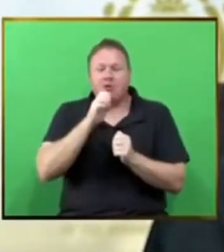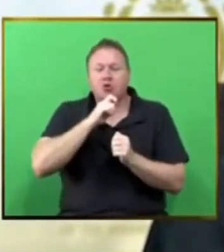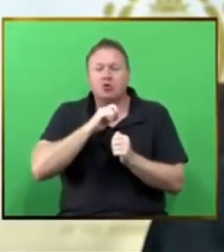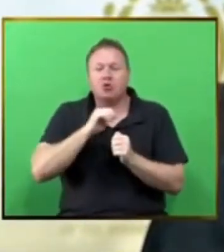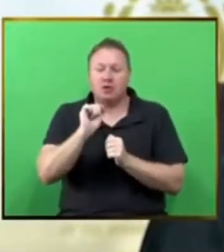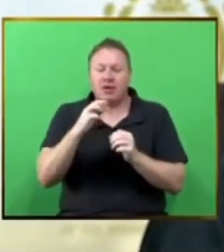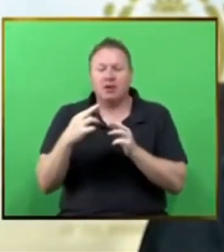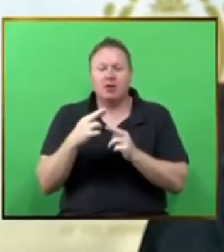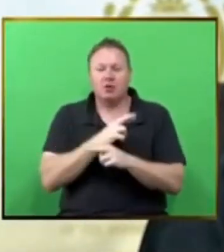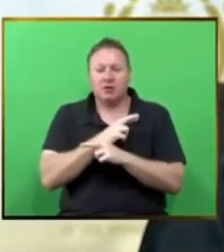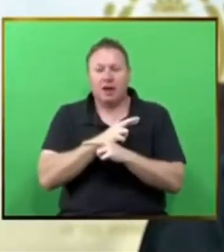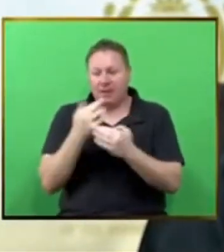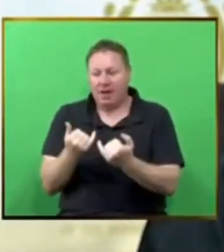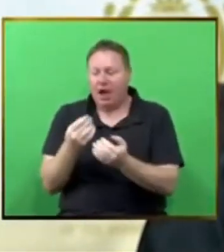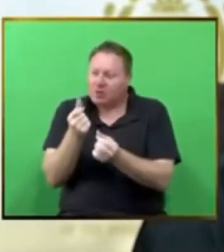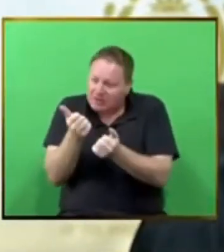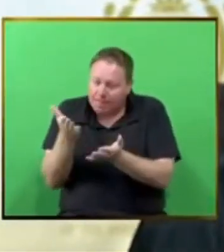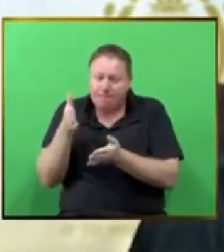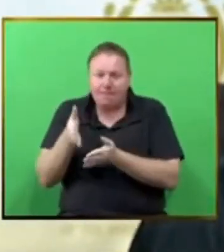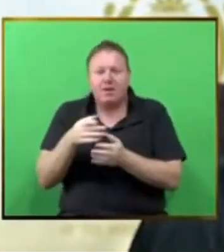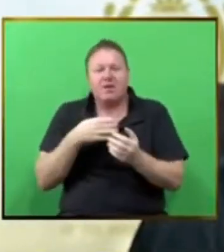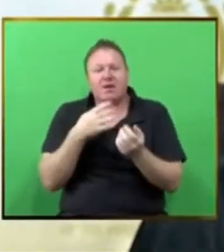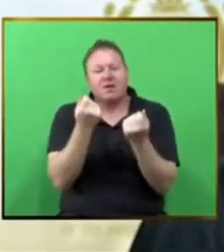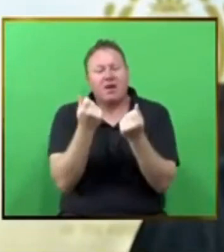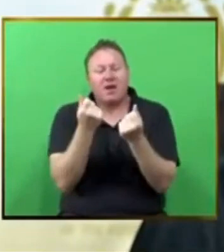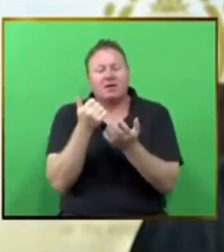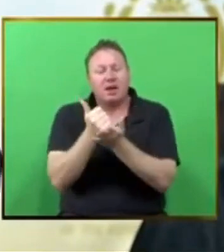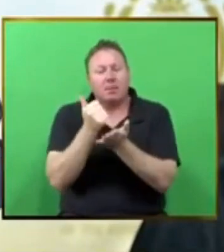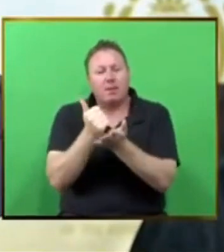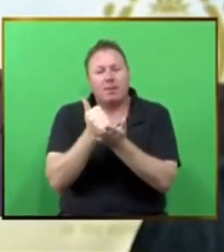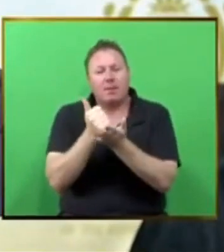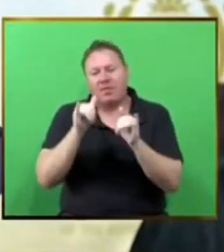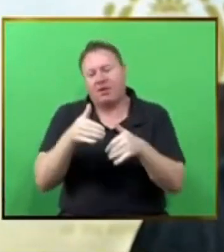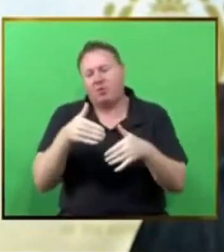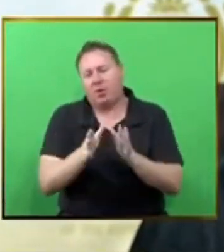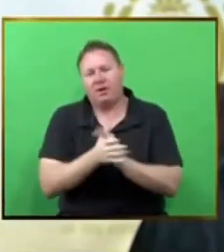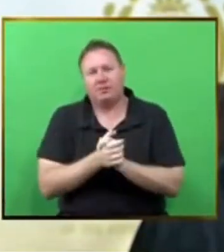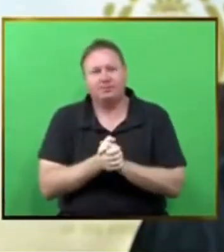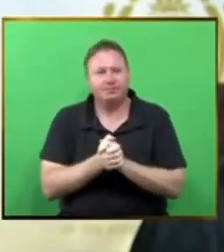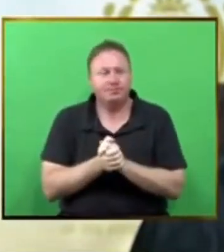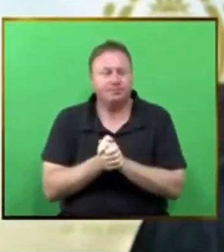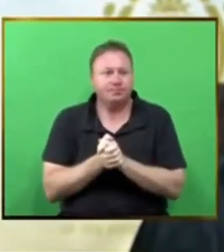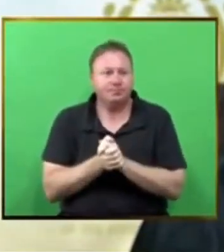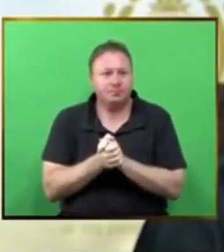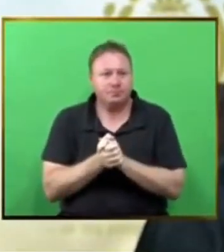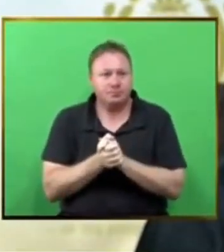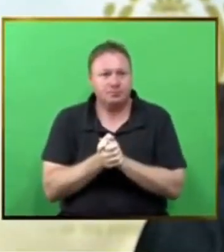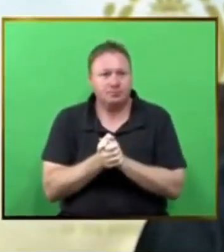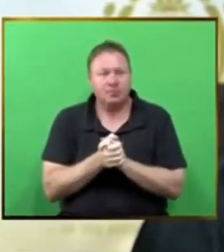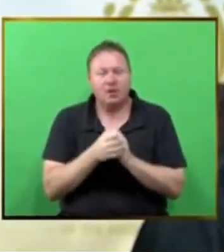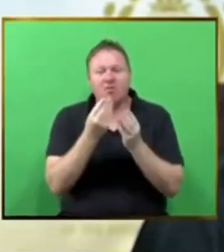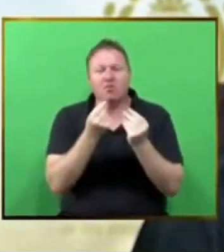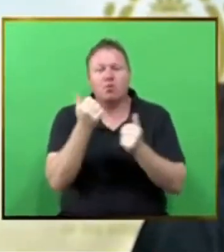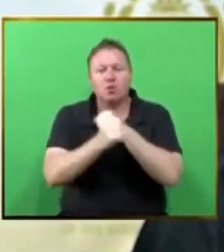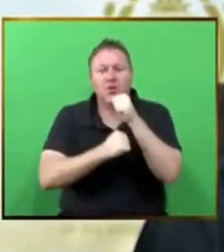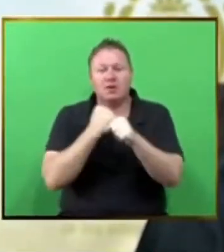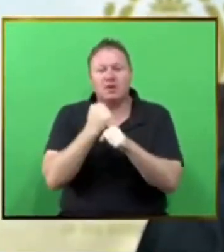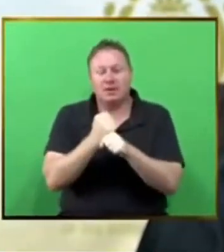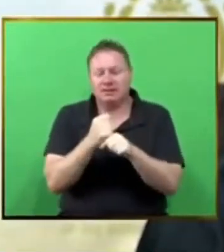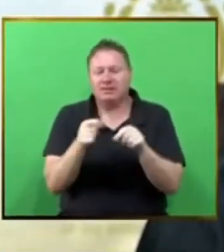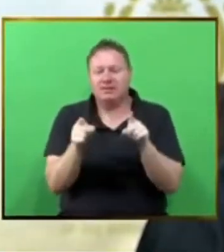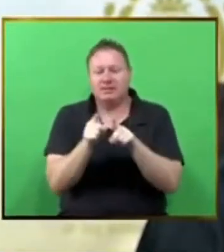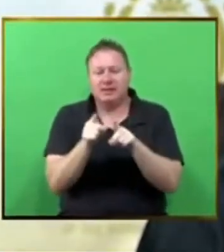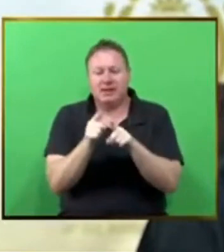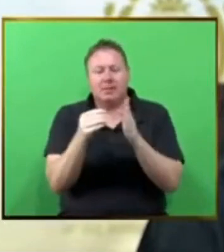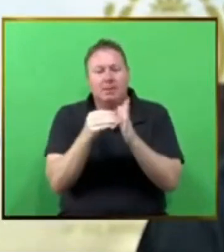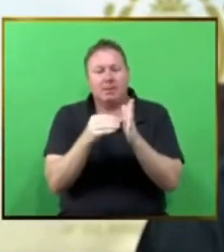retirement funds to help ease their financial burden in times of distress. Over the next few years, we're also